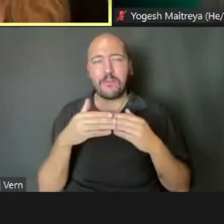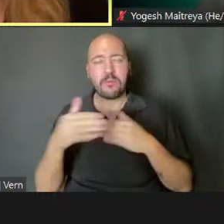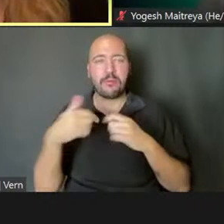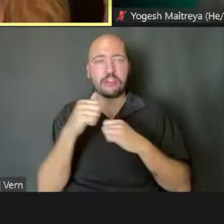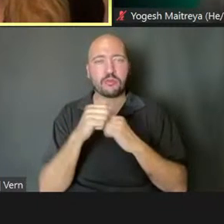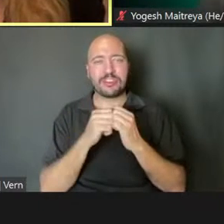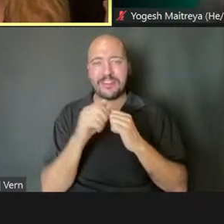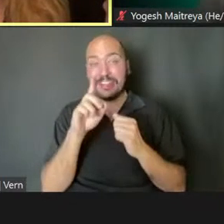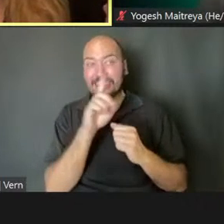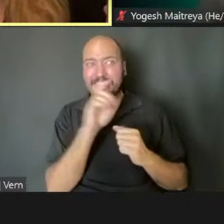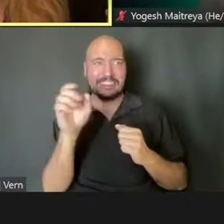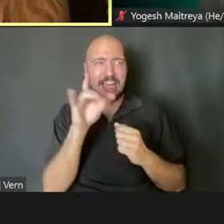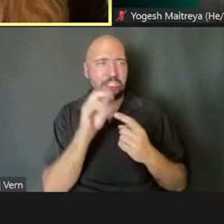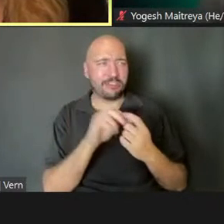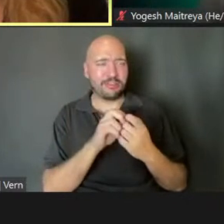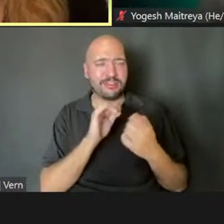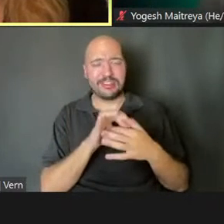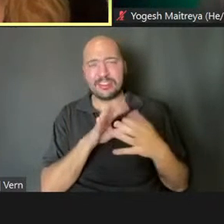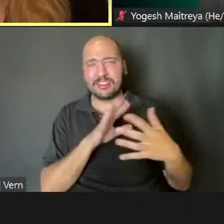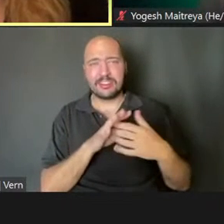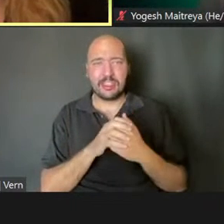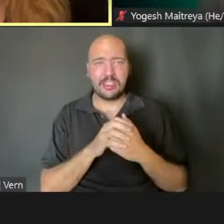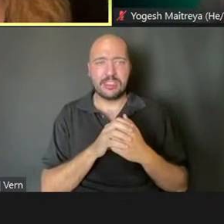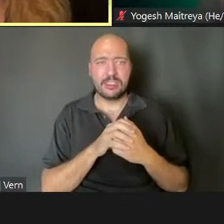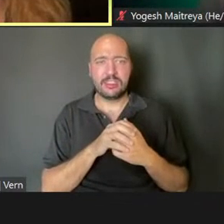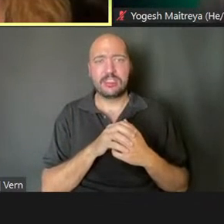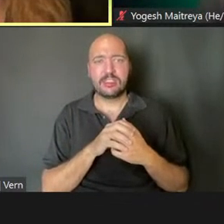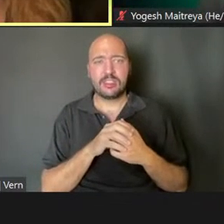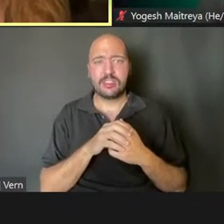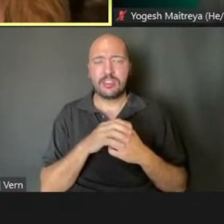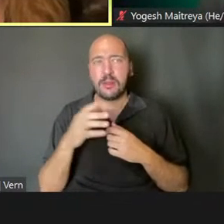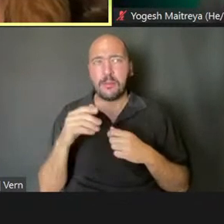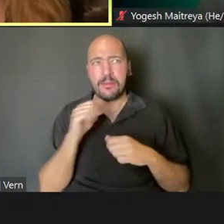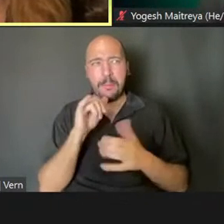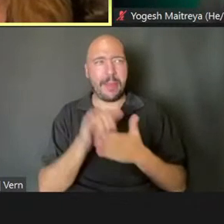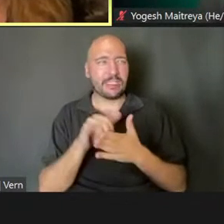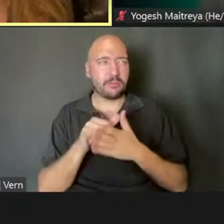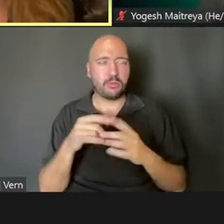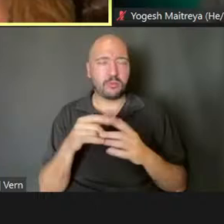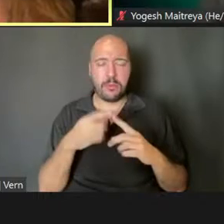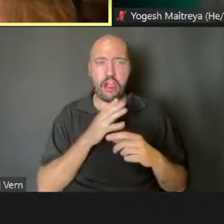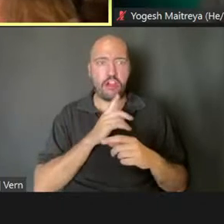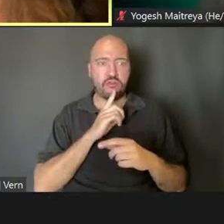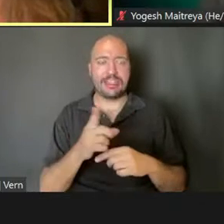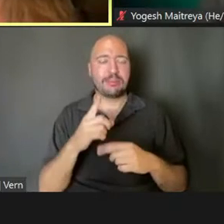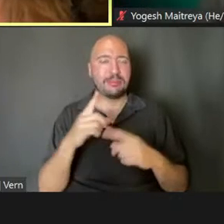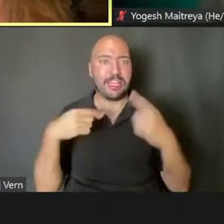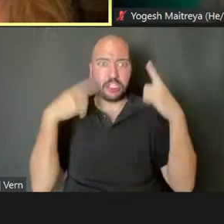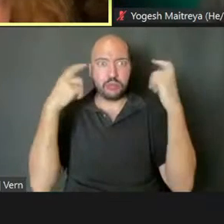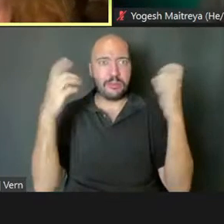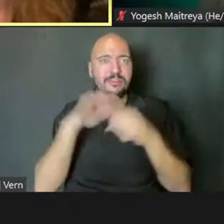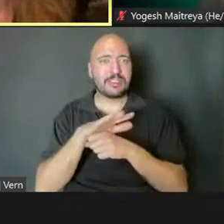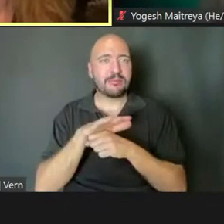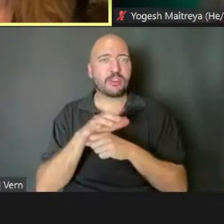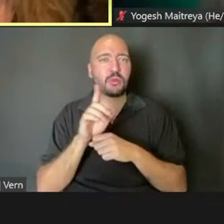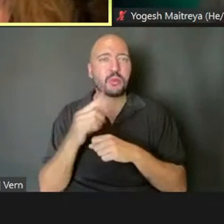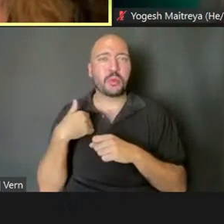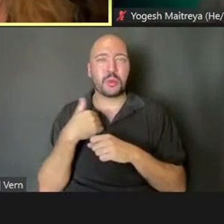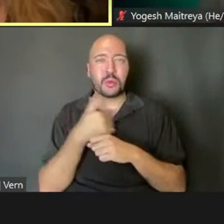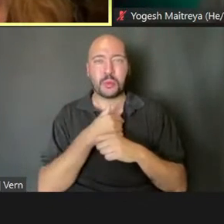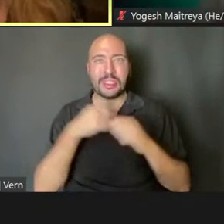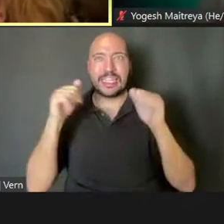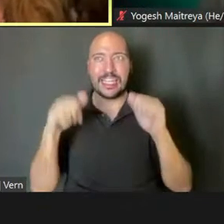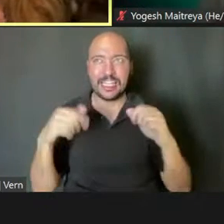that's impossible given our just reality. But I dream of a space in which we can